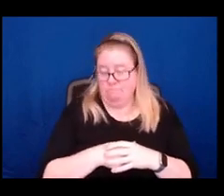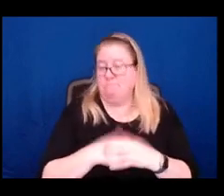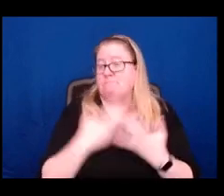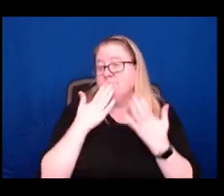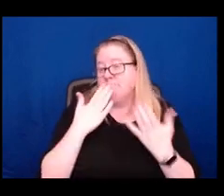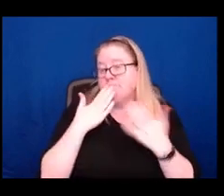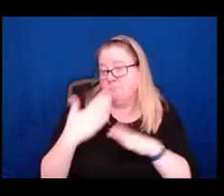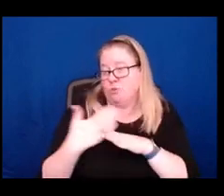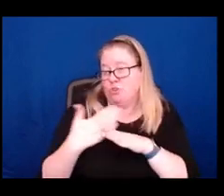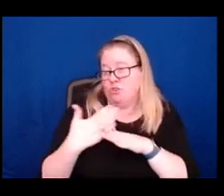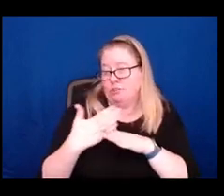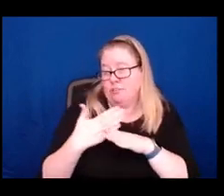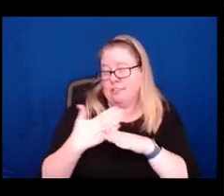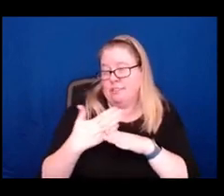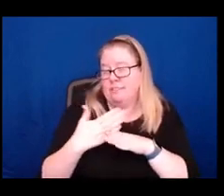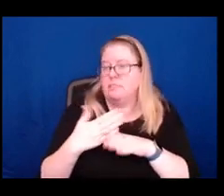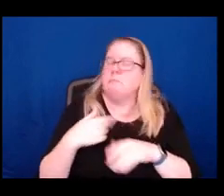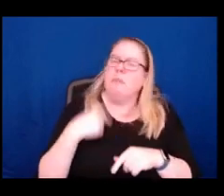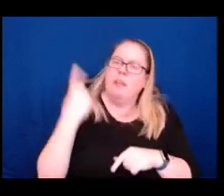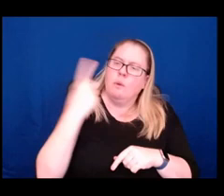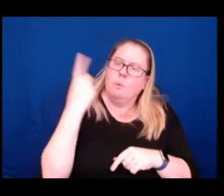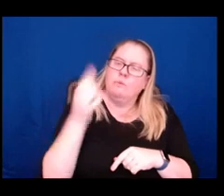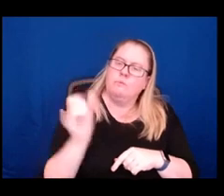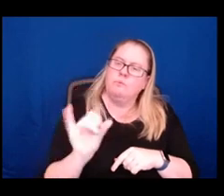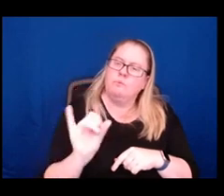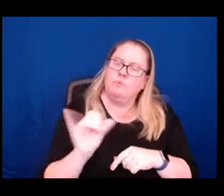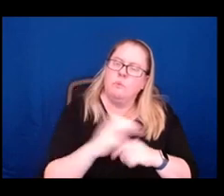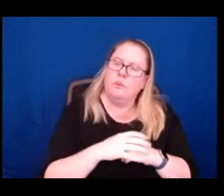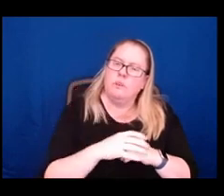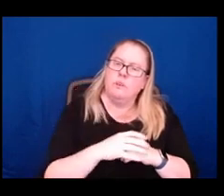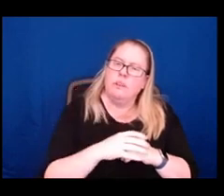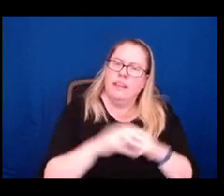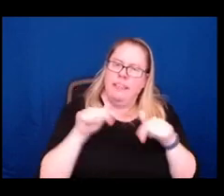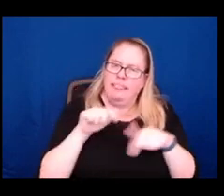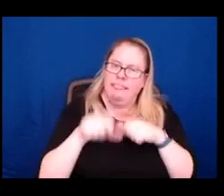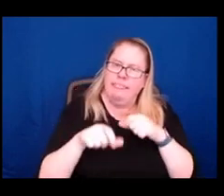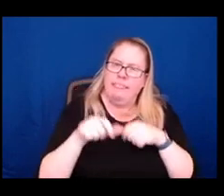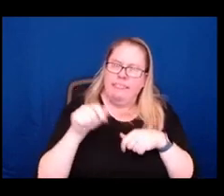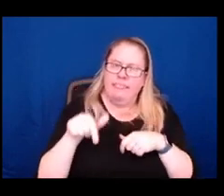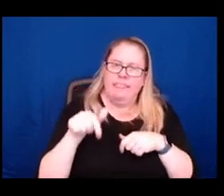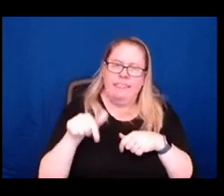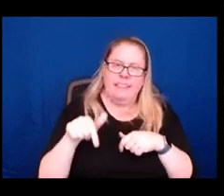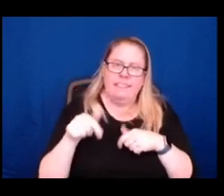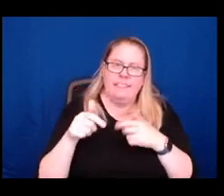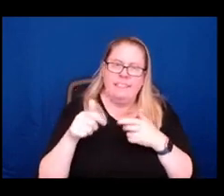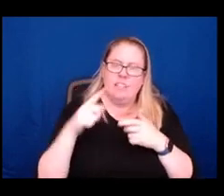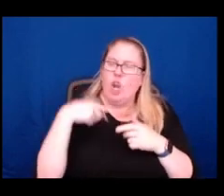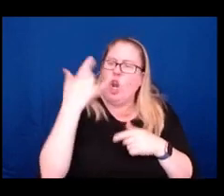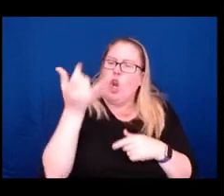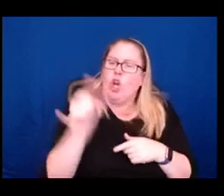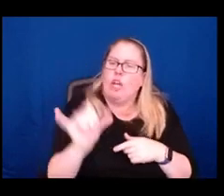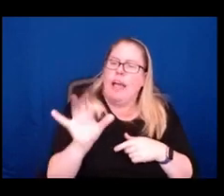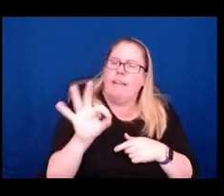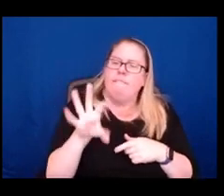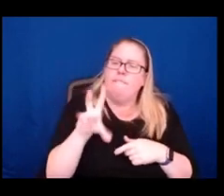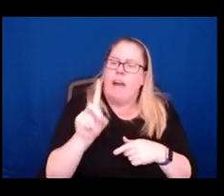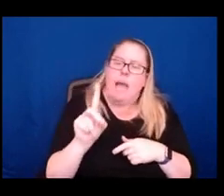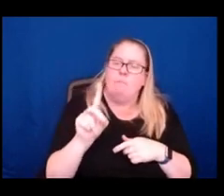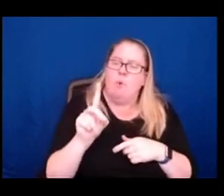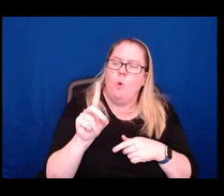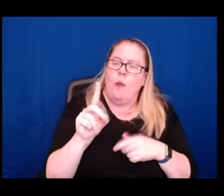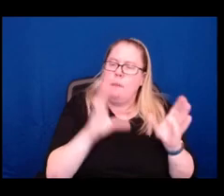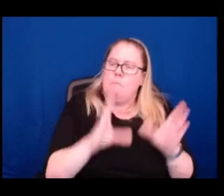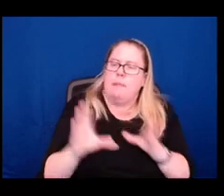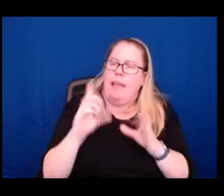Absolutely. Well, thank you for sharing that, Chloe. And I was wondering also, what does this year look like on the fibroid agenda for